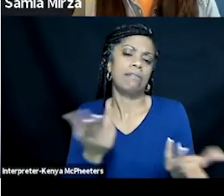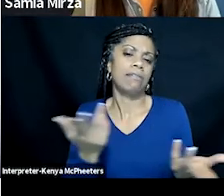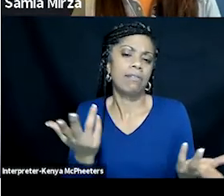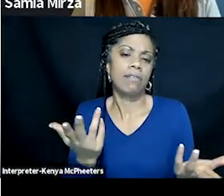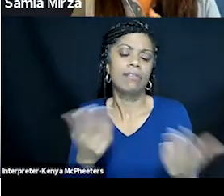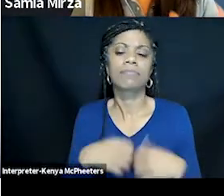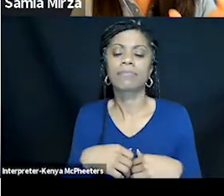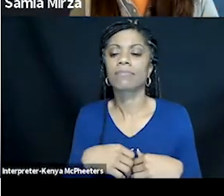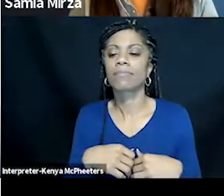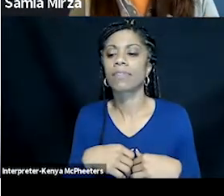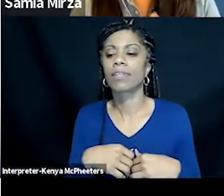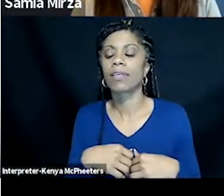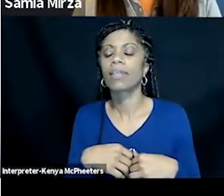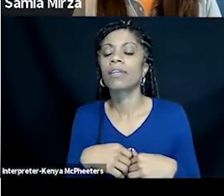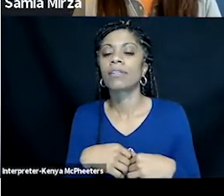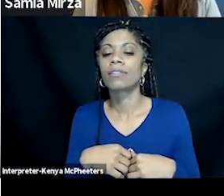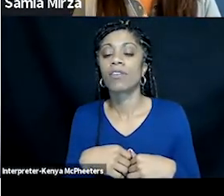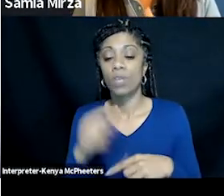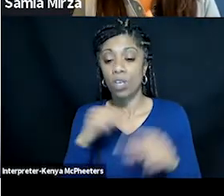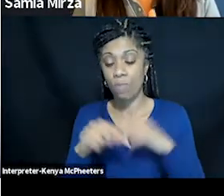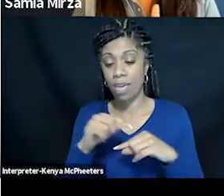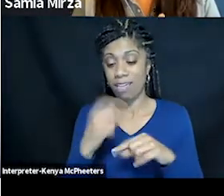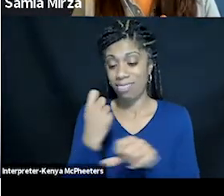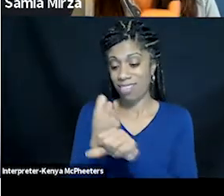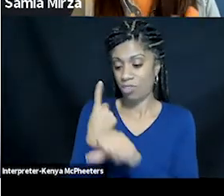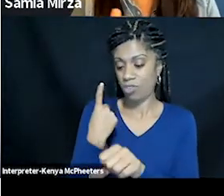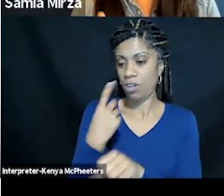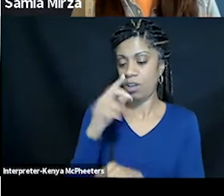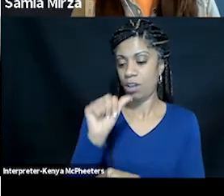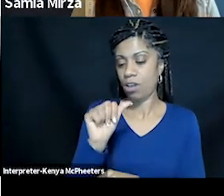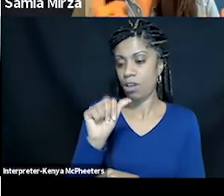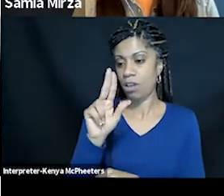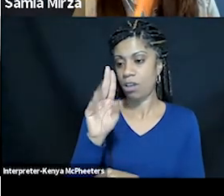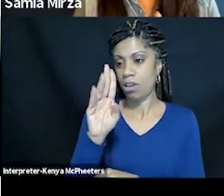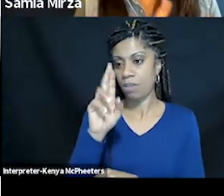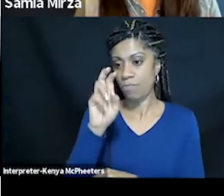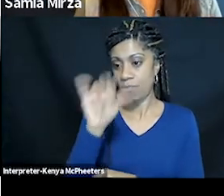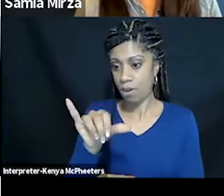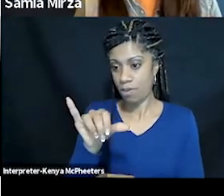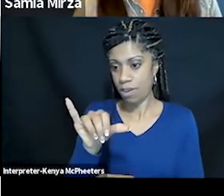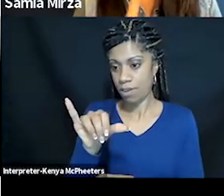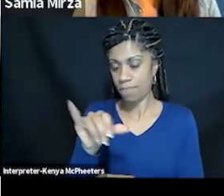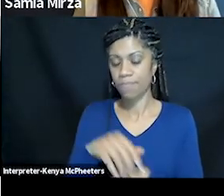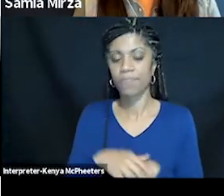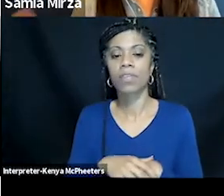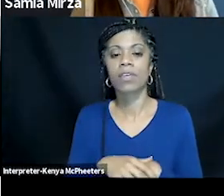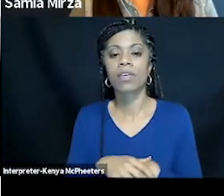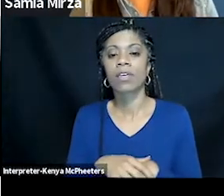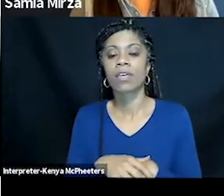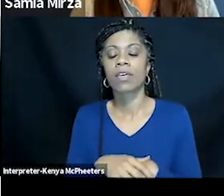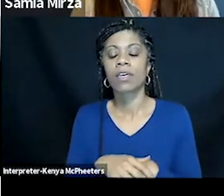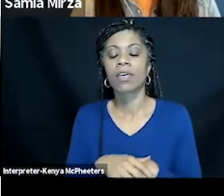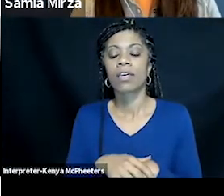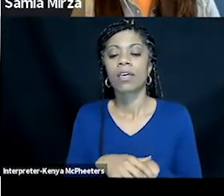death, NPR mentioned the phrase unarmed Black man 82 times. And in that same